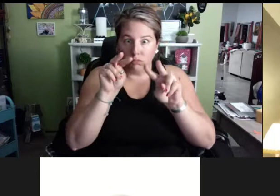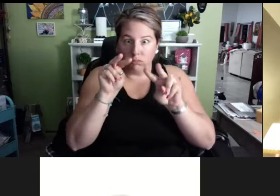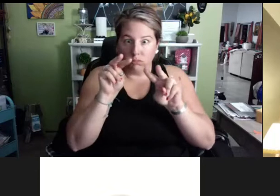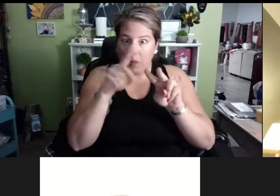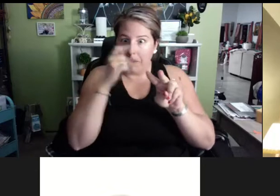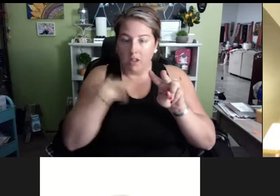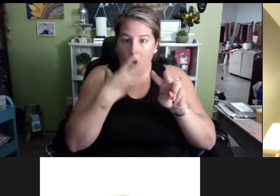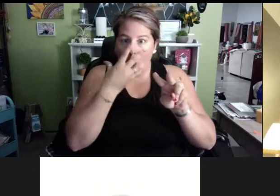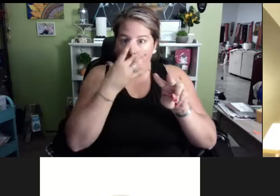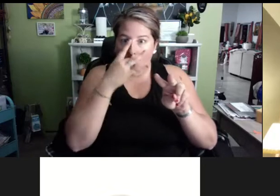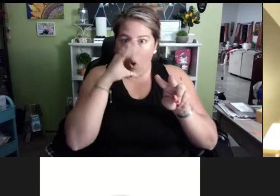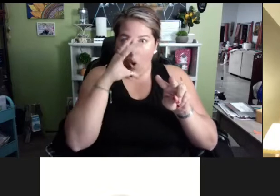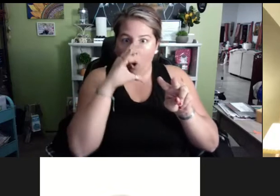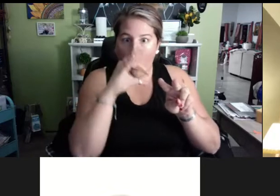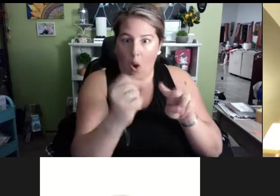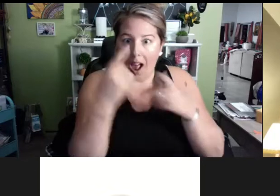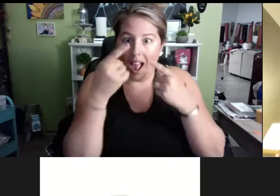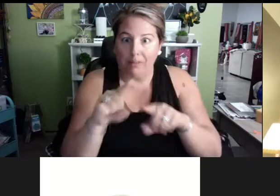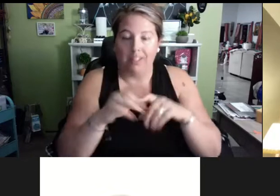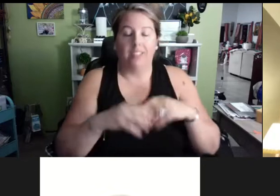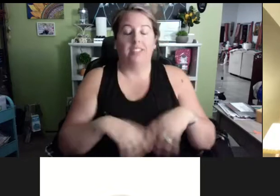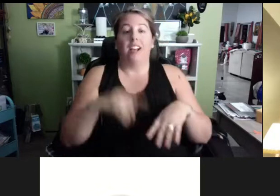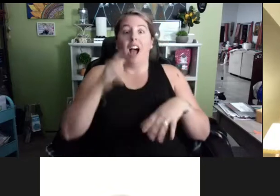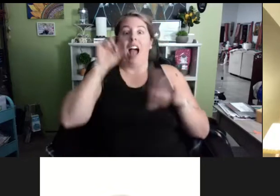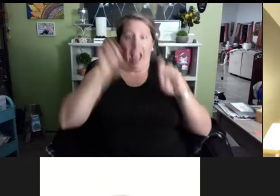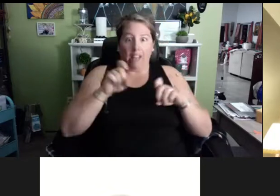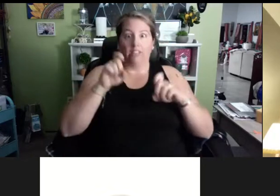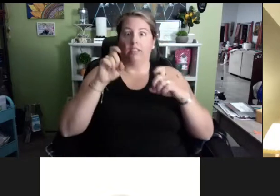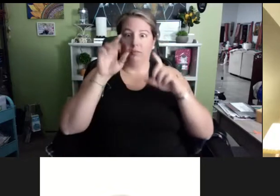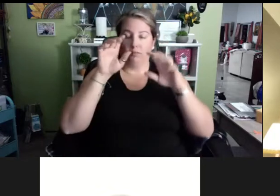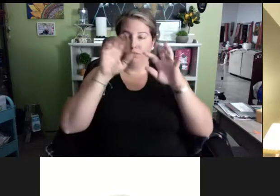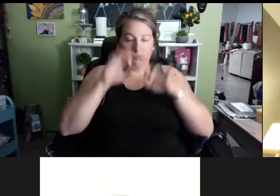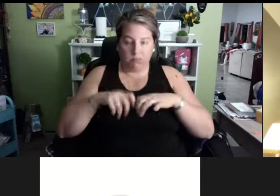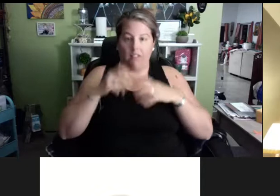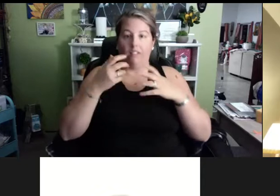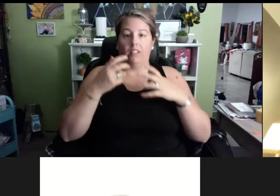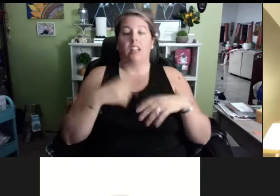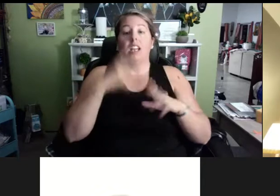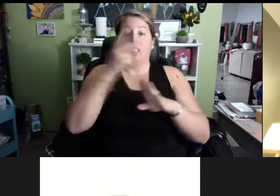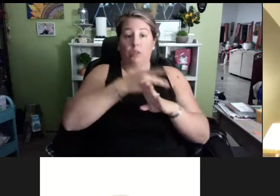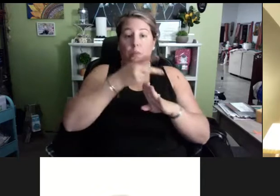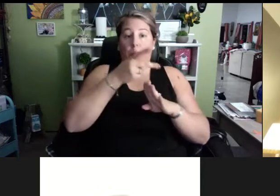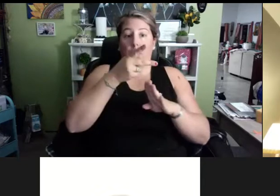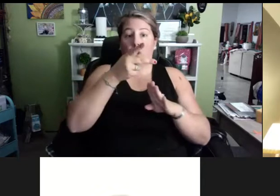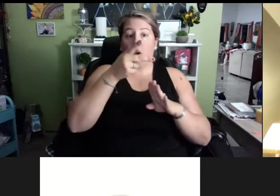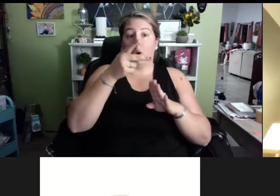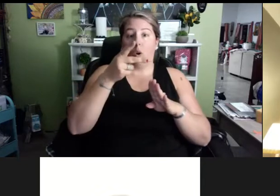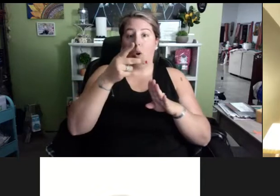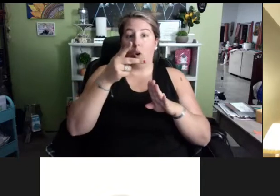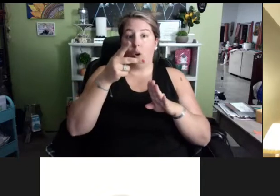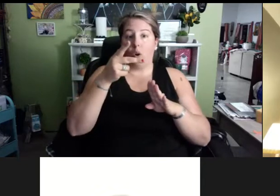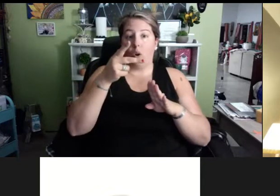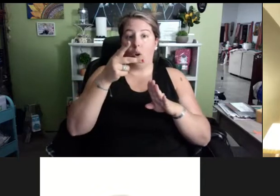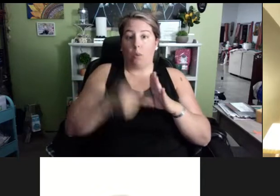looked like I just had to do it. So it is a program through Canva. So if you do not